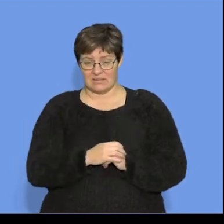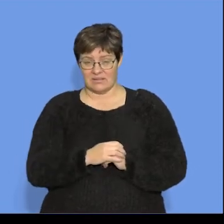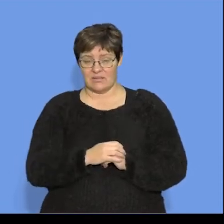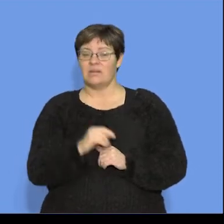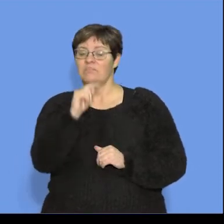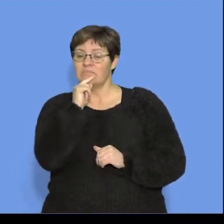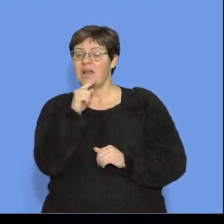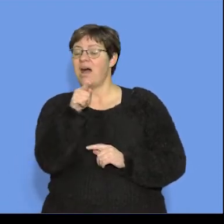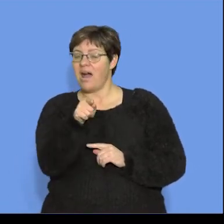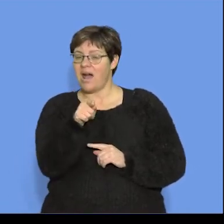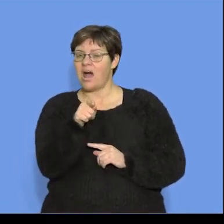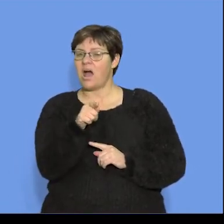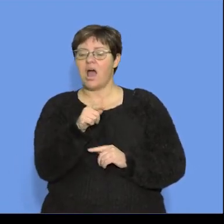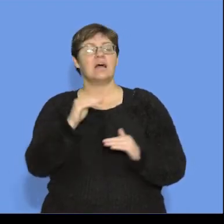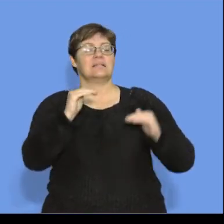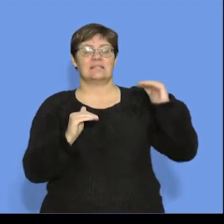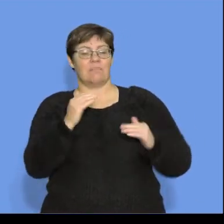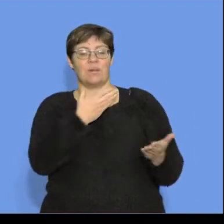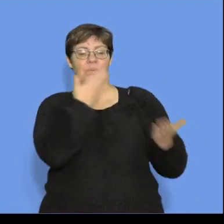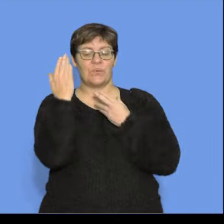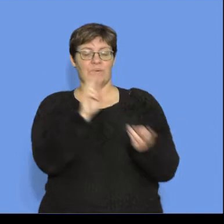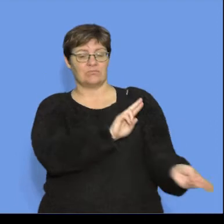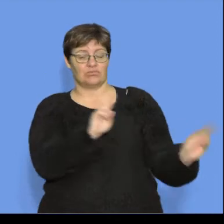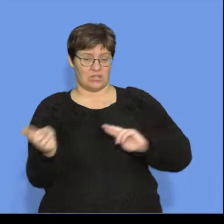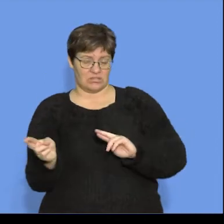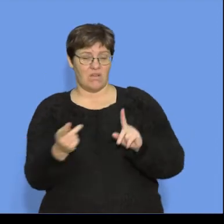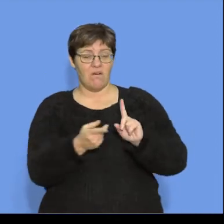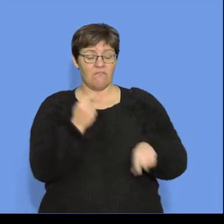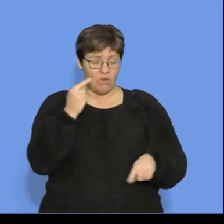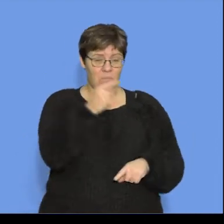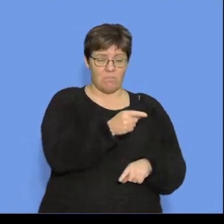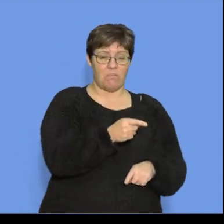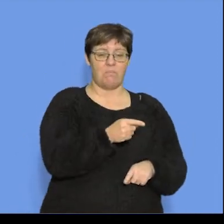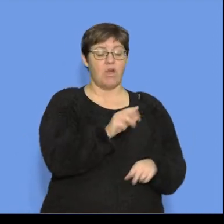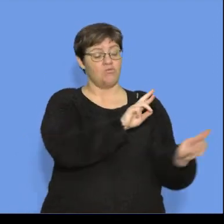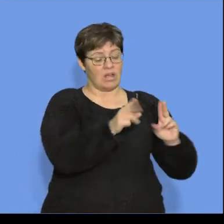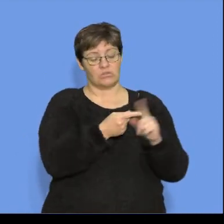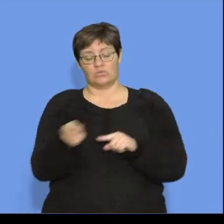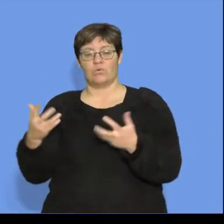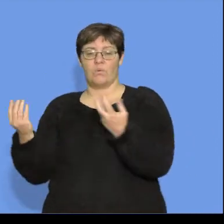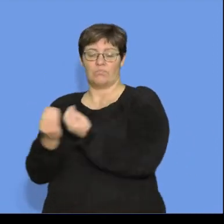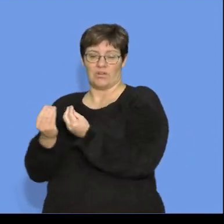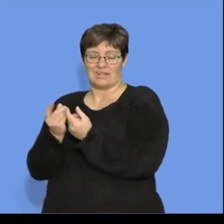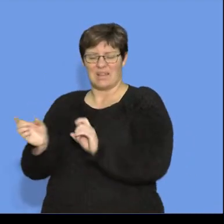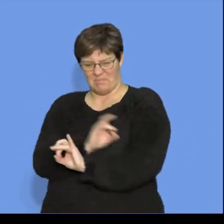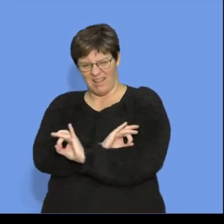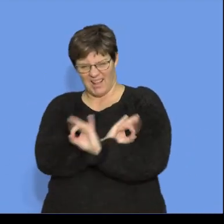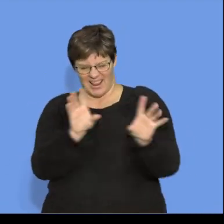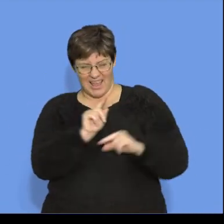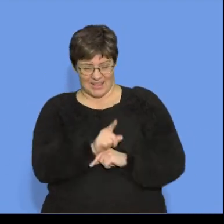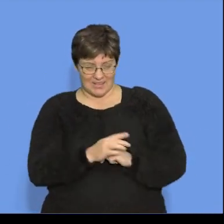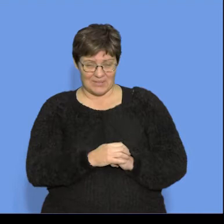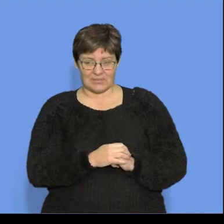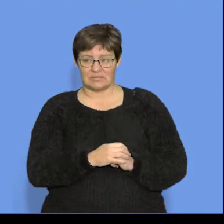activated complex as an unstable transition state from reactant to product. I think you've got that very clearly sorted